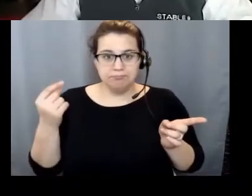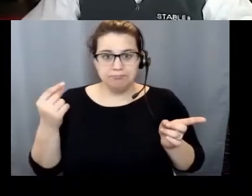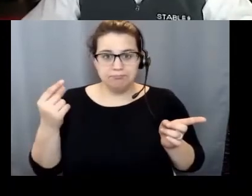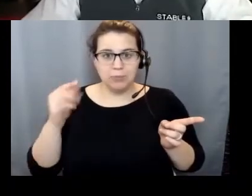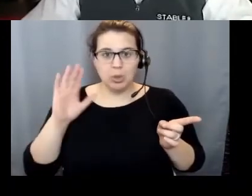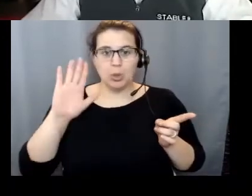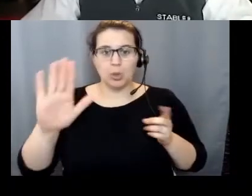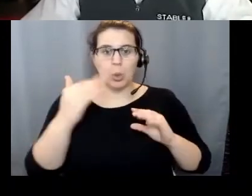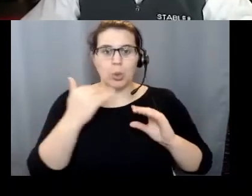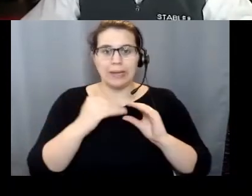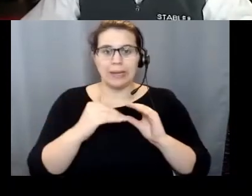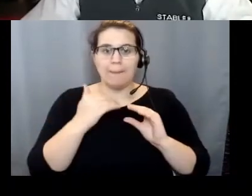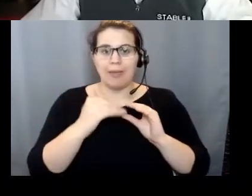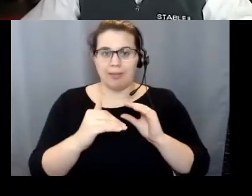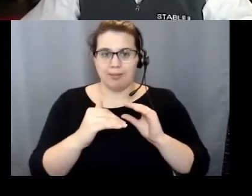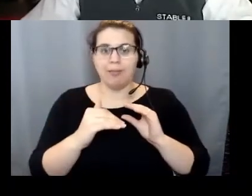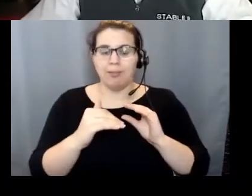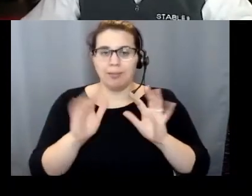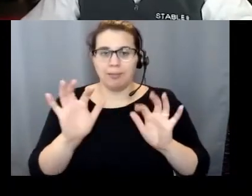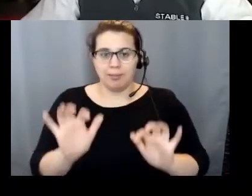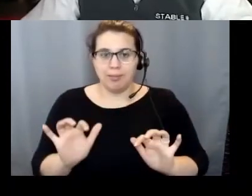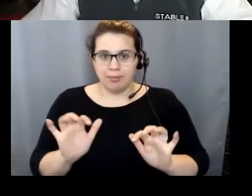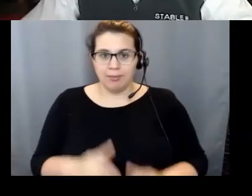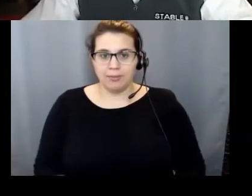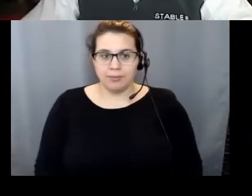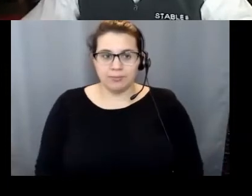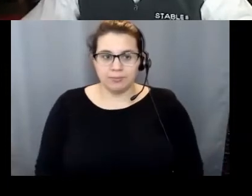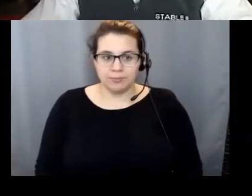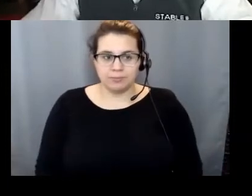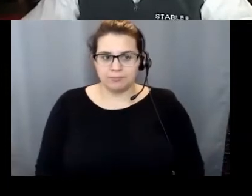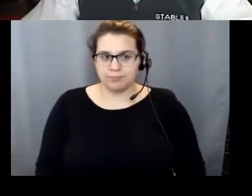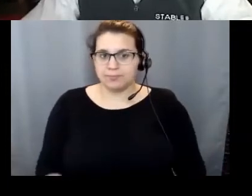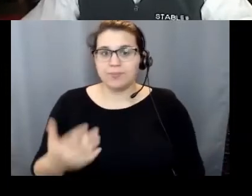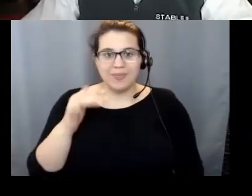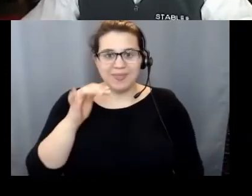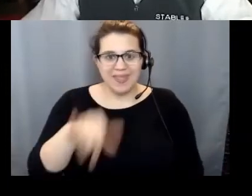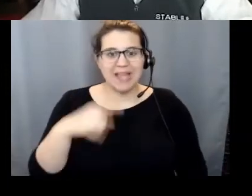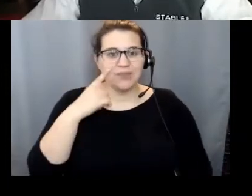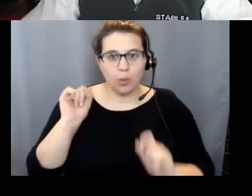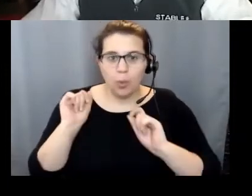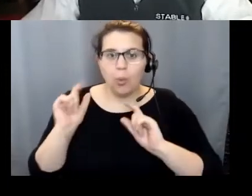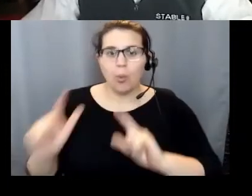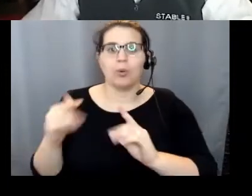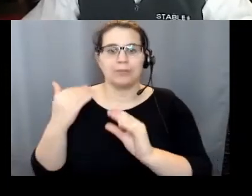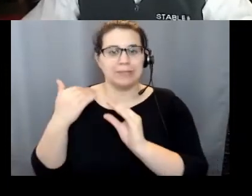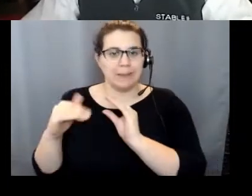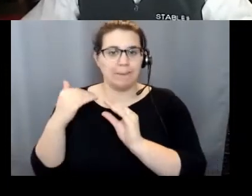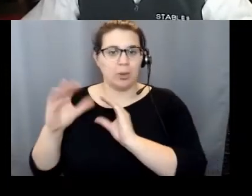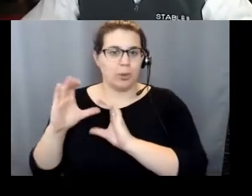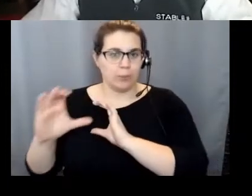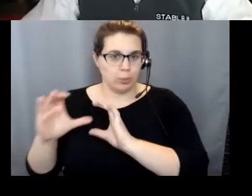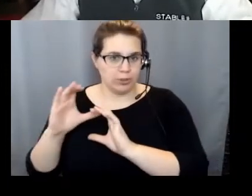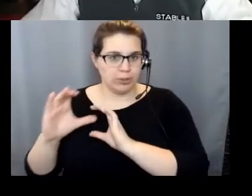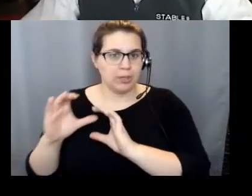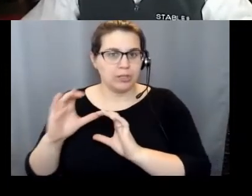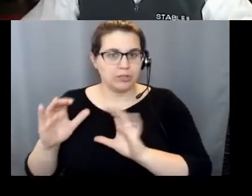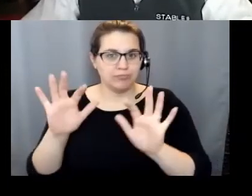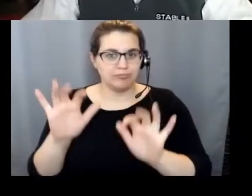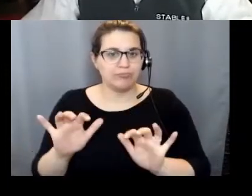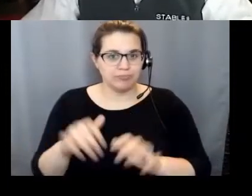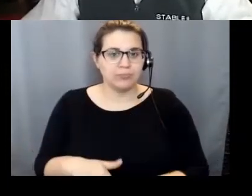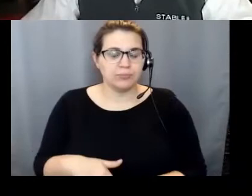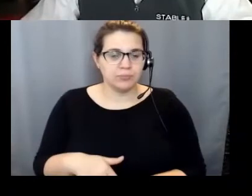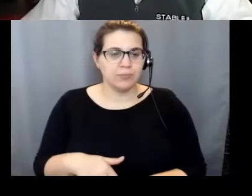email address here. This would be an address to which you want email communications to come. And then we also have a